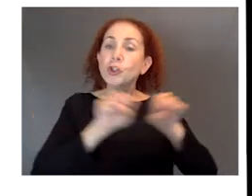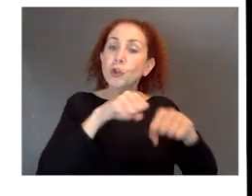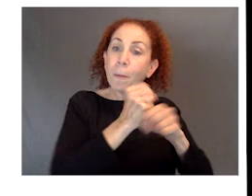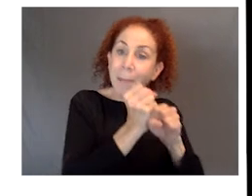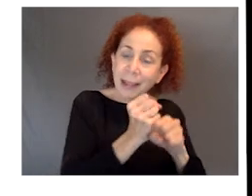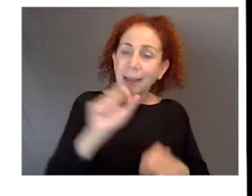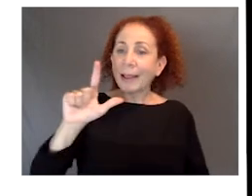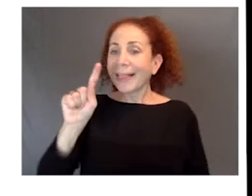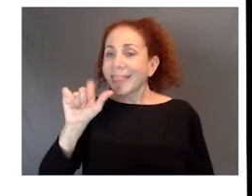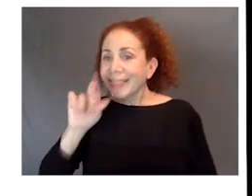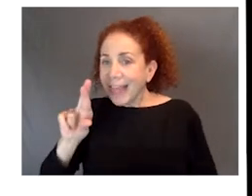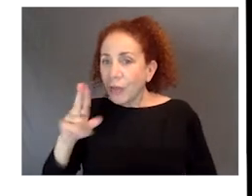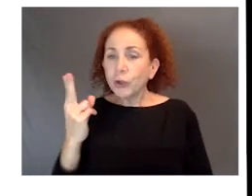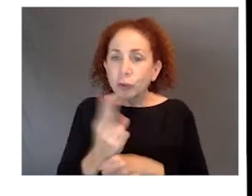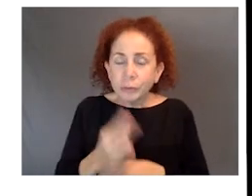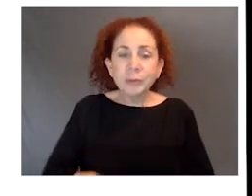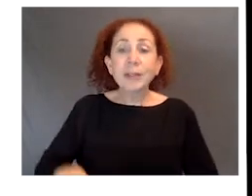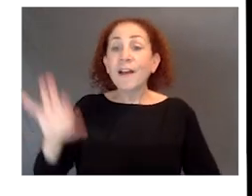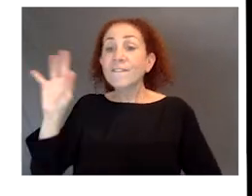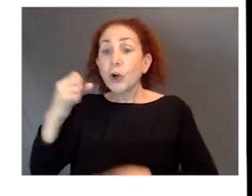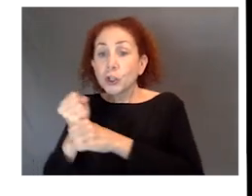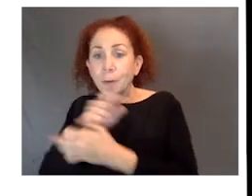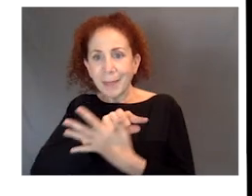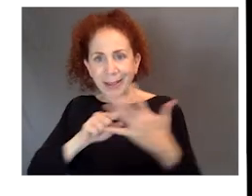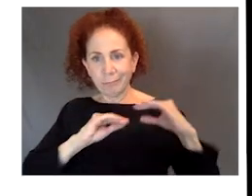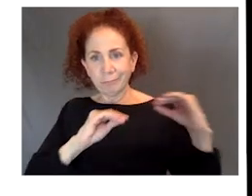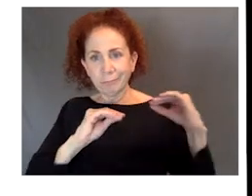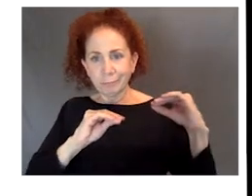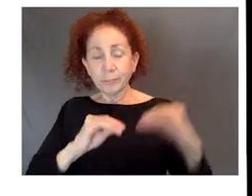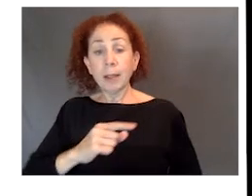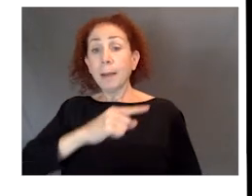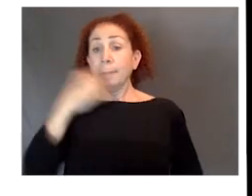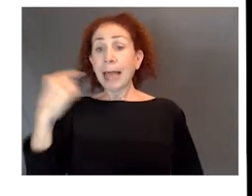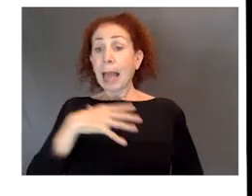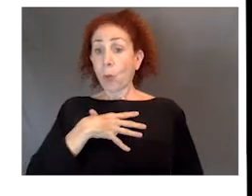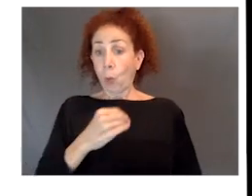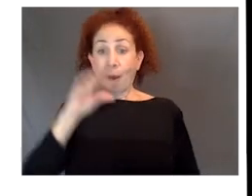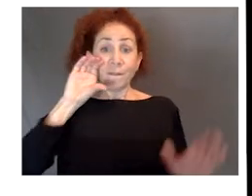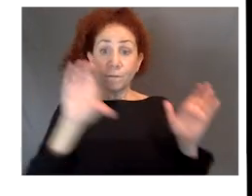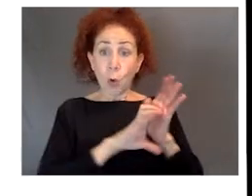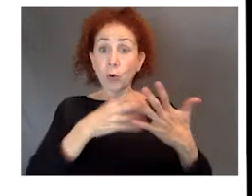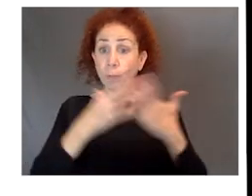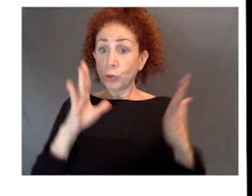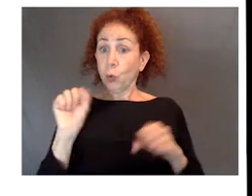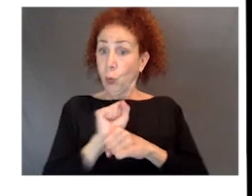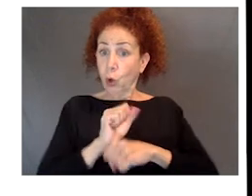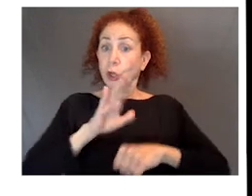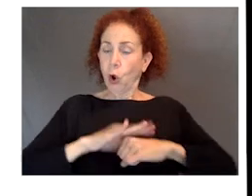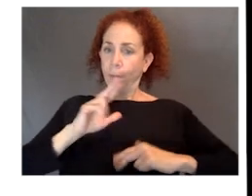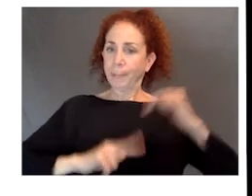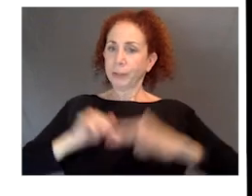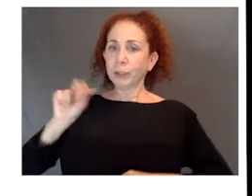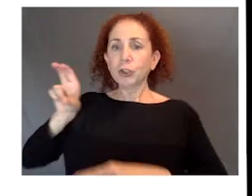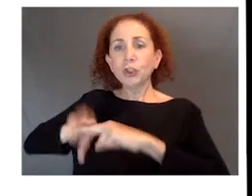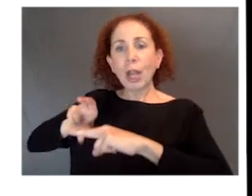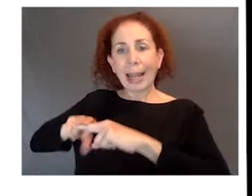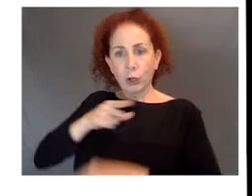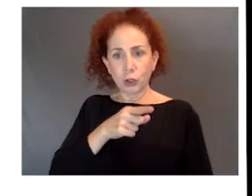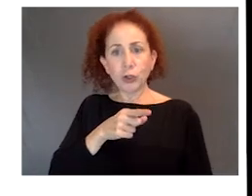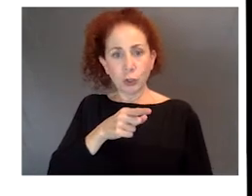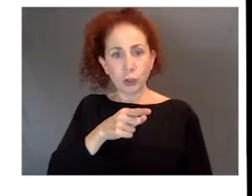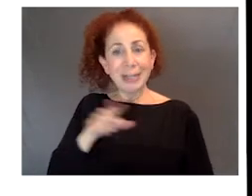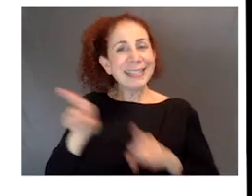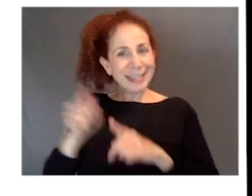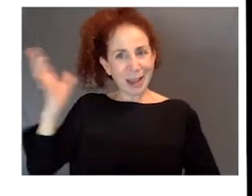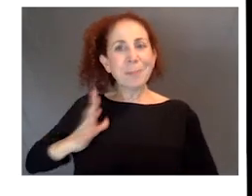shoemaking, leatherworking, and furniture making. Here we have a black and white photo of a prisoner working on a construction of a chair.